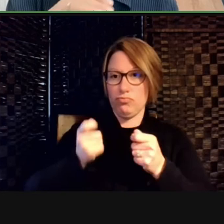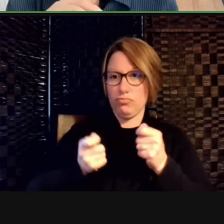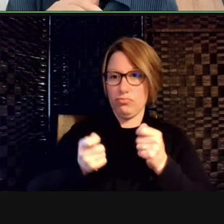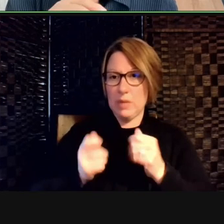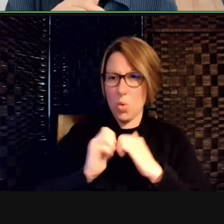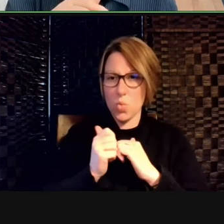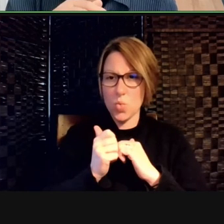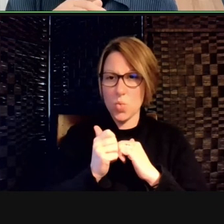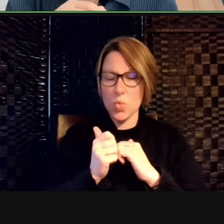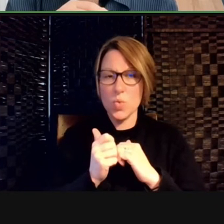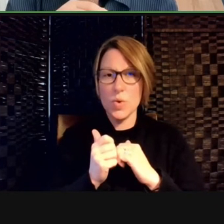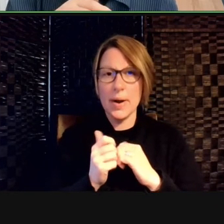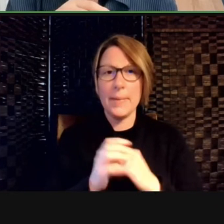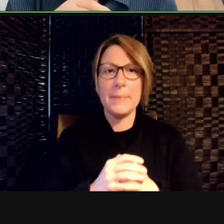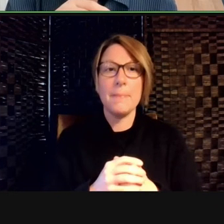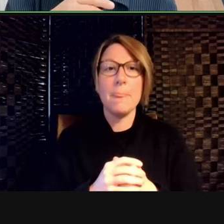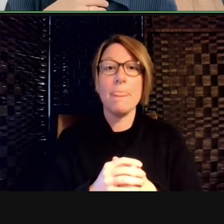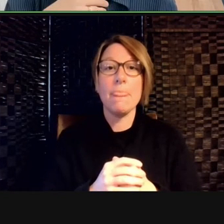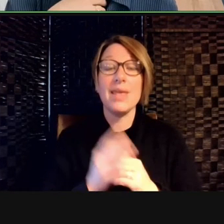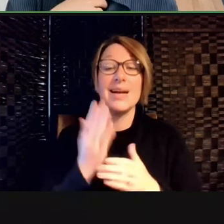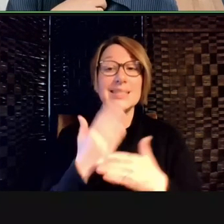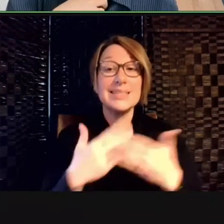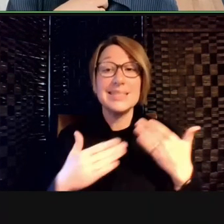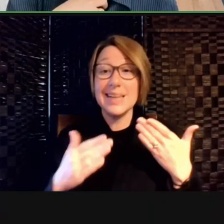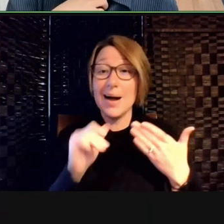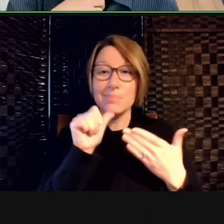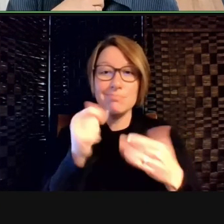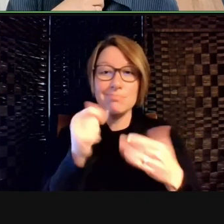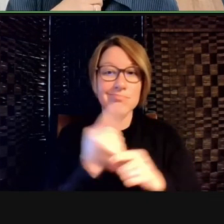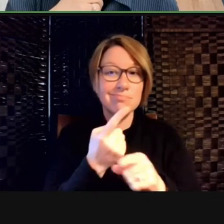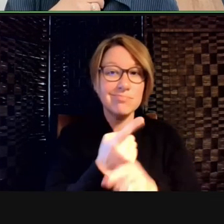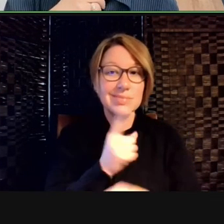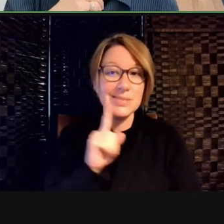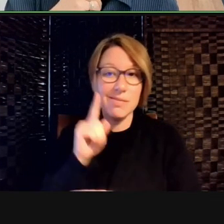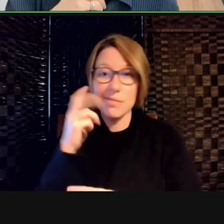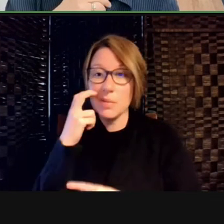to know that some of them are not going to be appropriate for a learner who's deafblind.